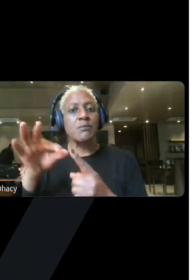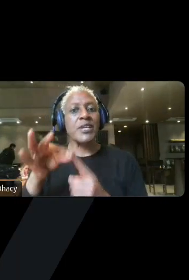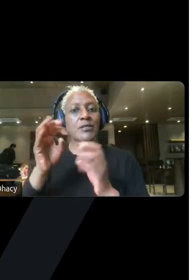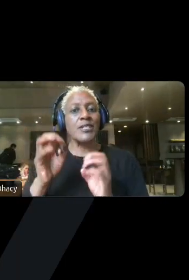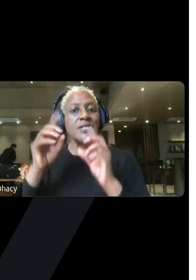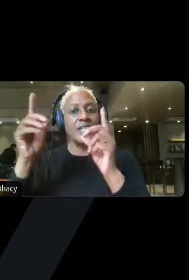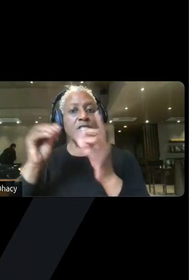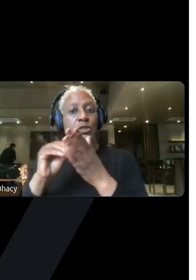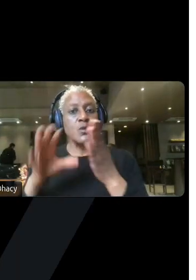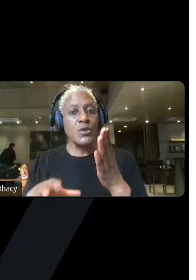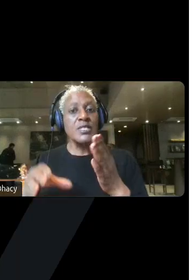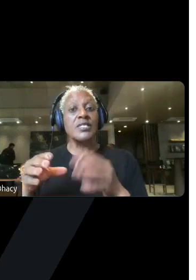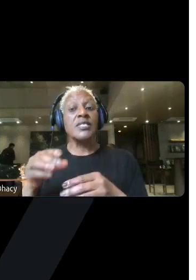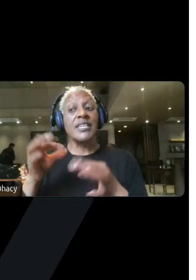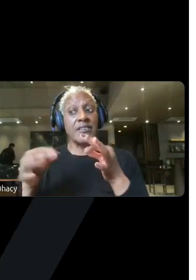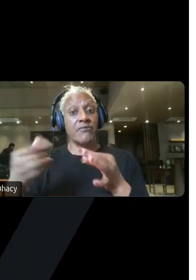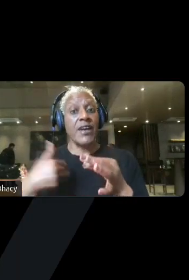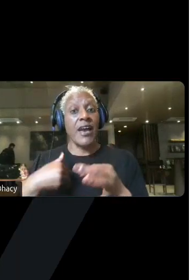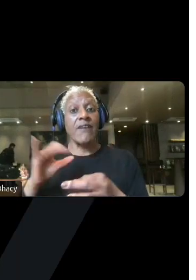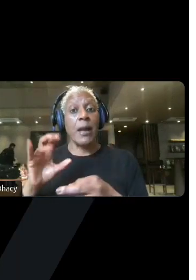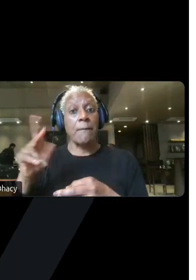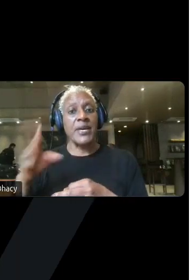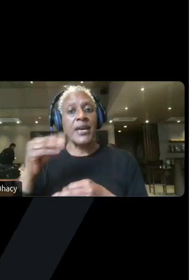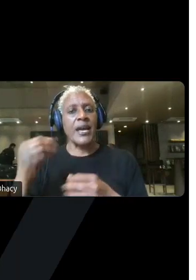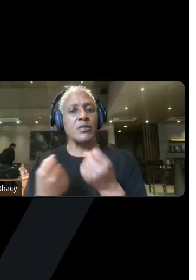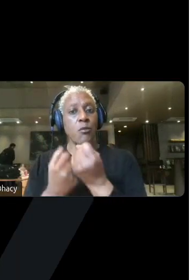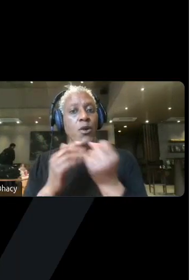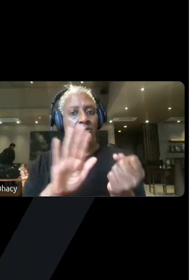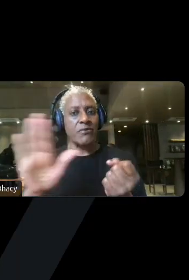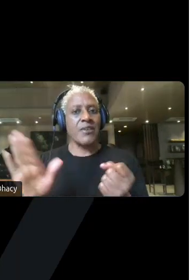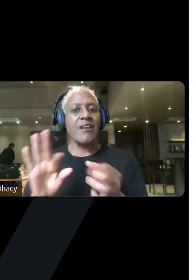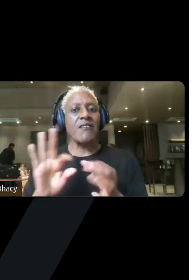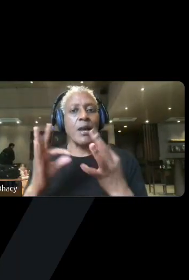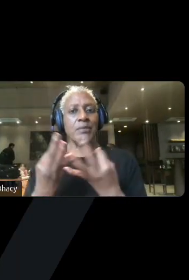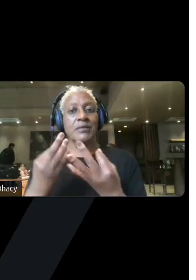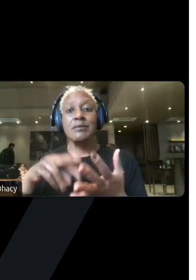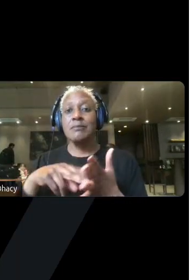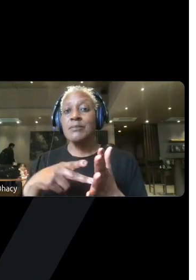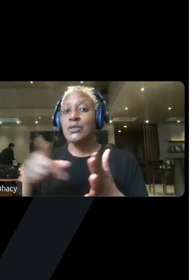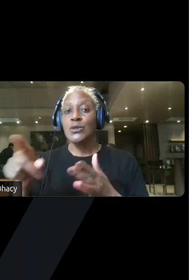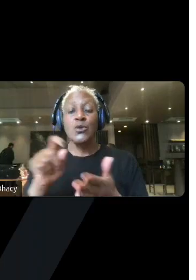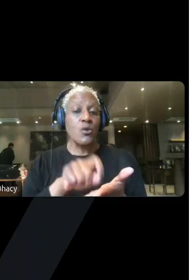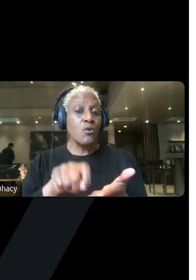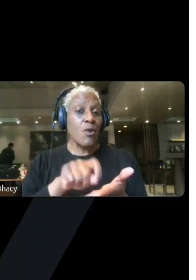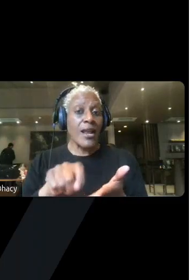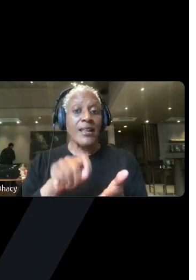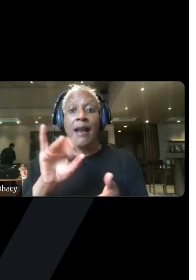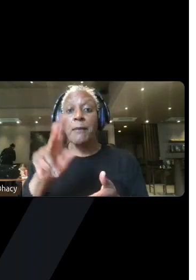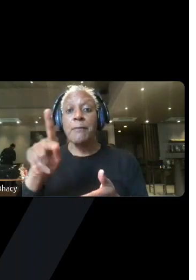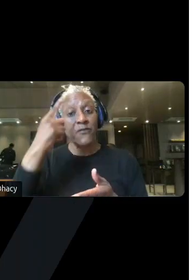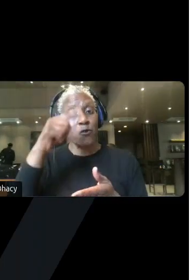families in understanding their child's IEP, meaning you are writing the IEPs for those students in the class.